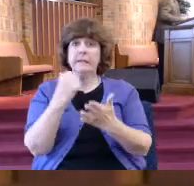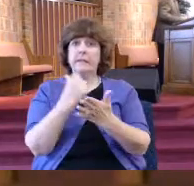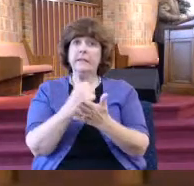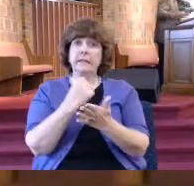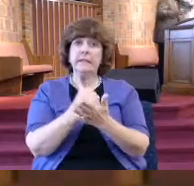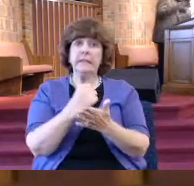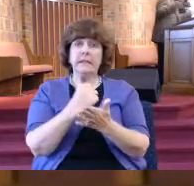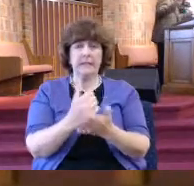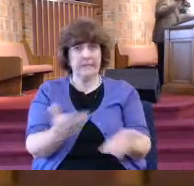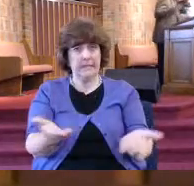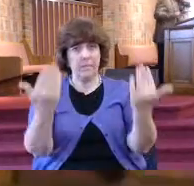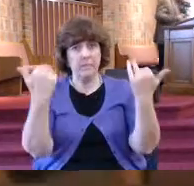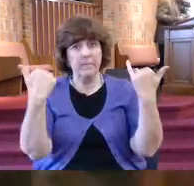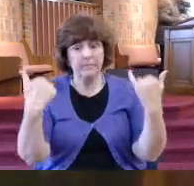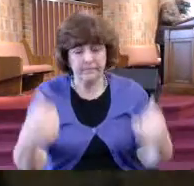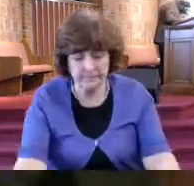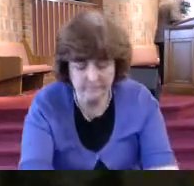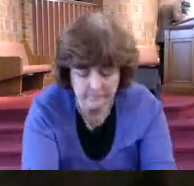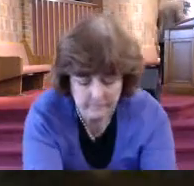come as we stand and sing.